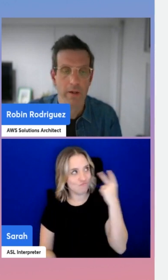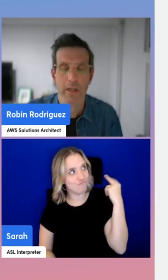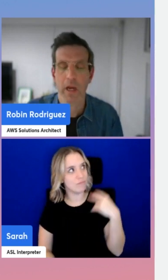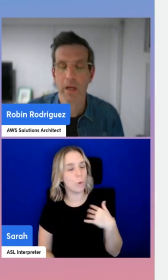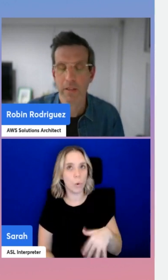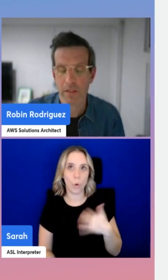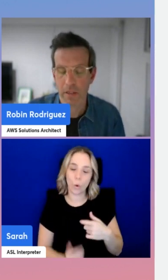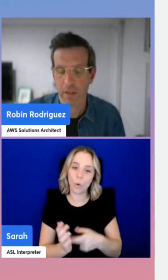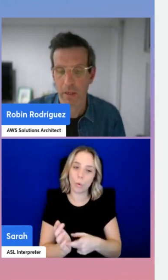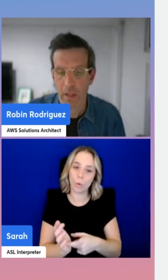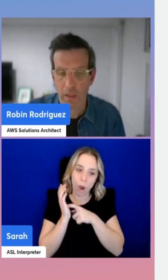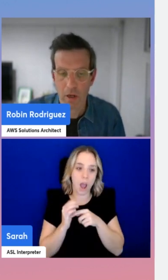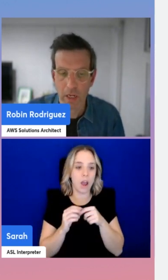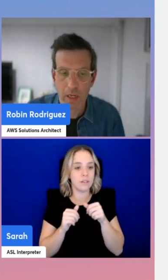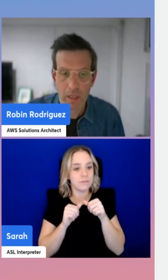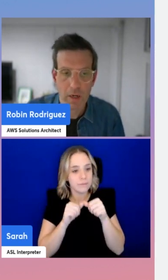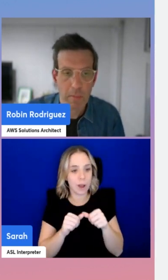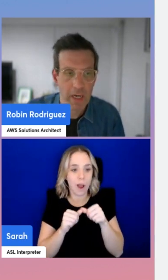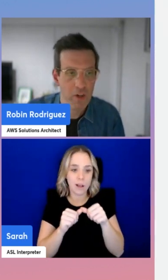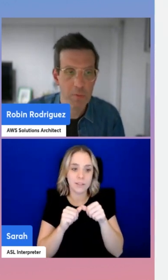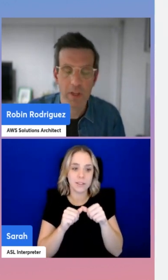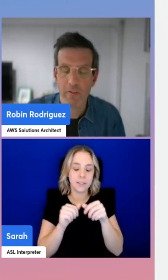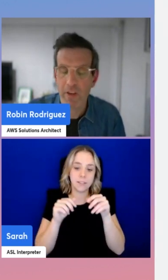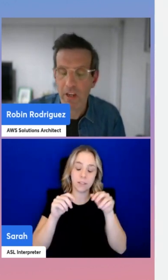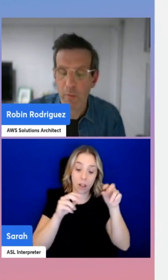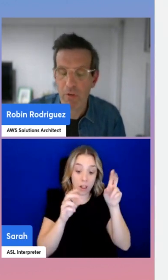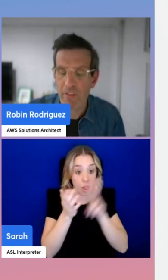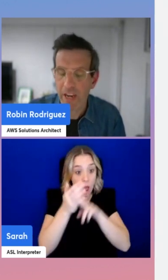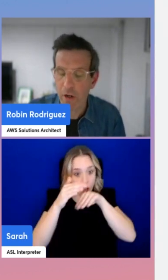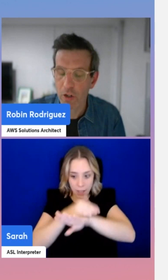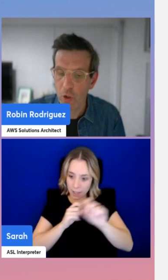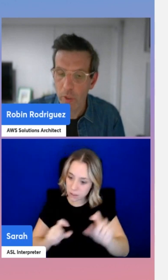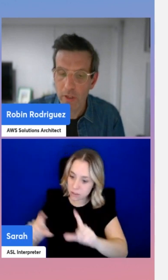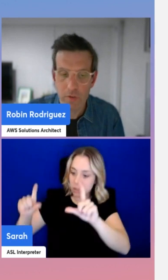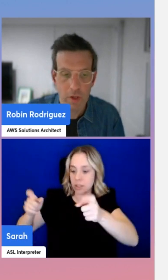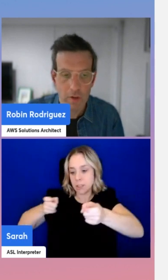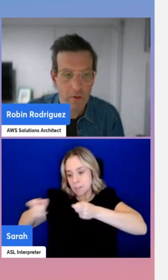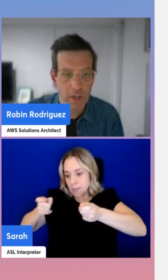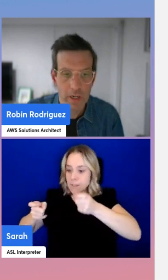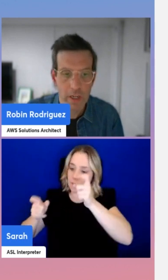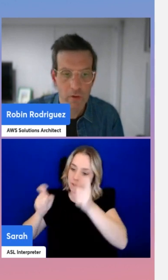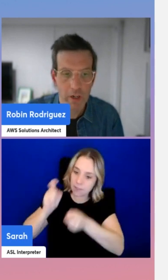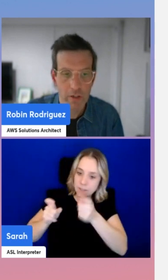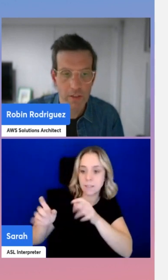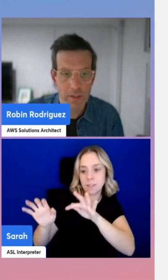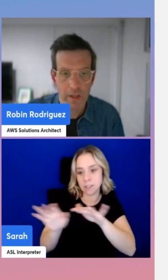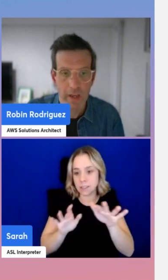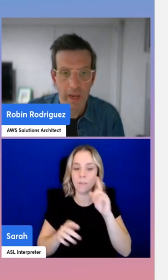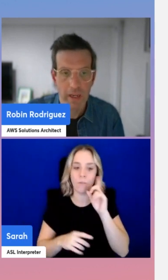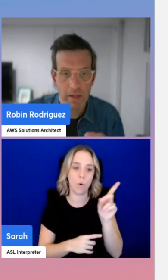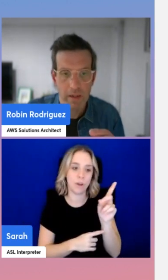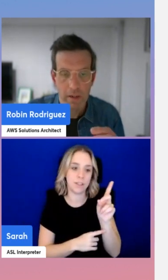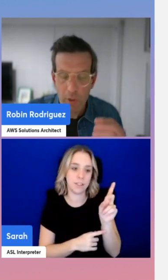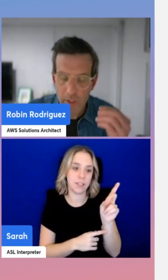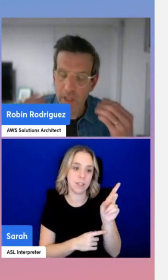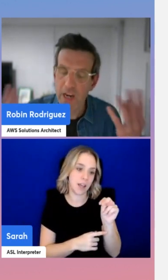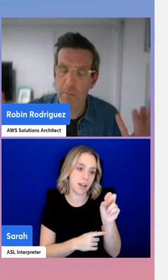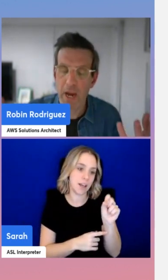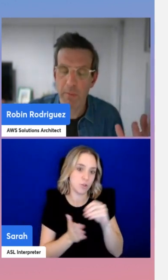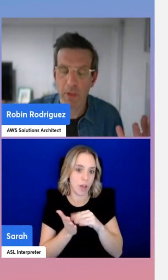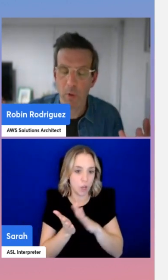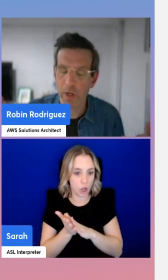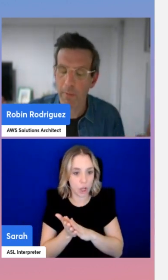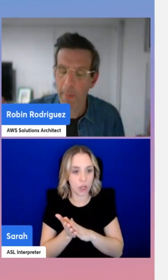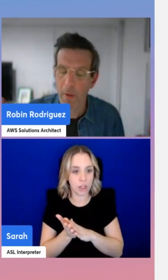required constant logging in and management via provider GUIs for DNS records. And it's kind